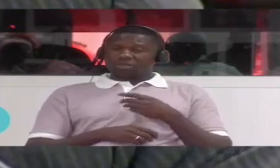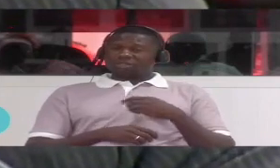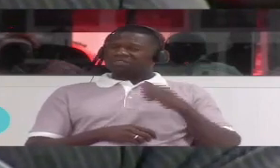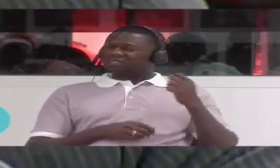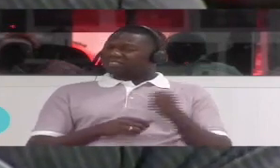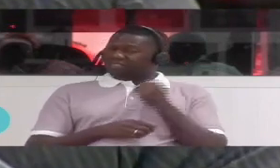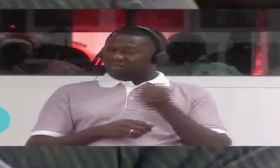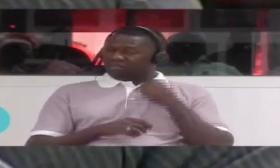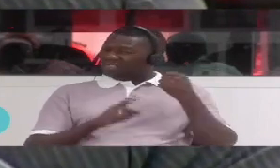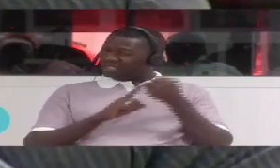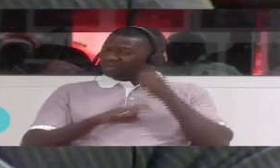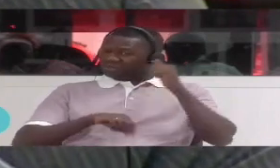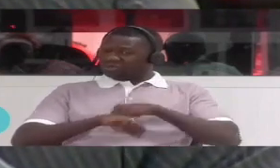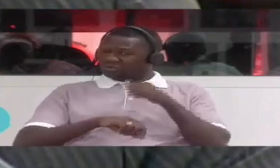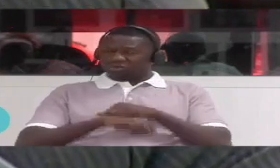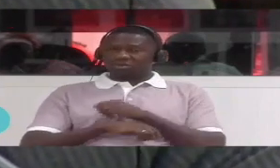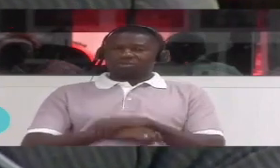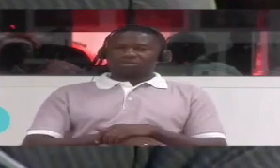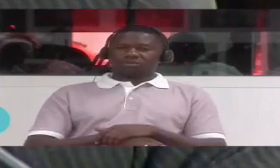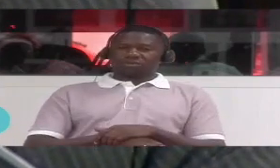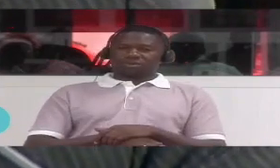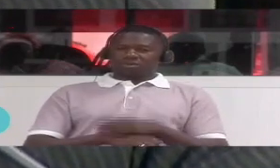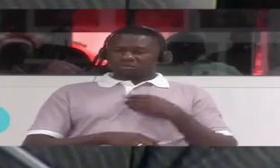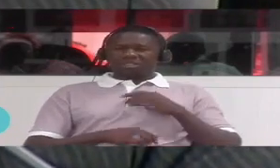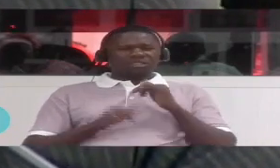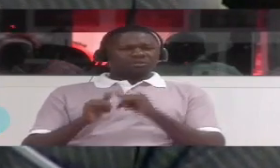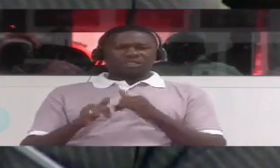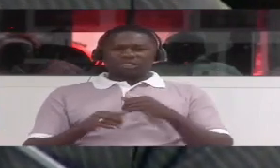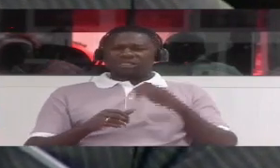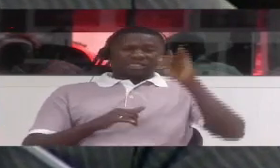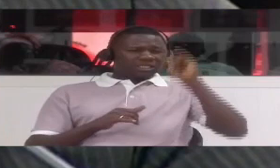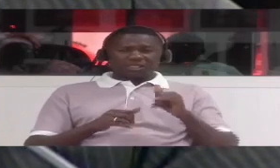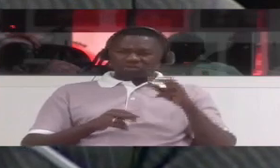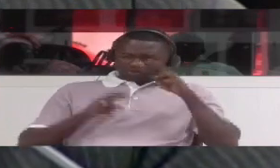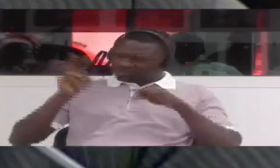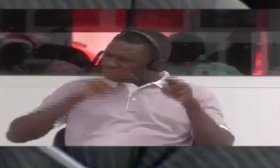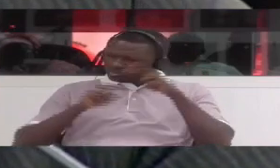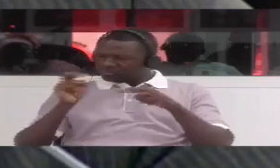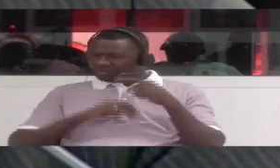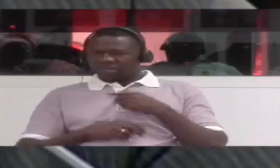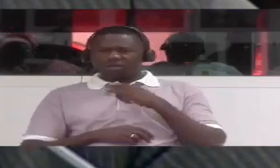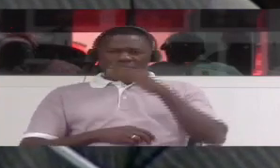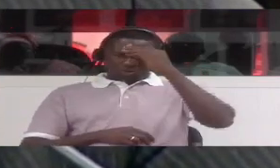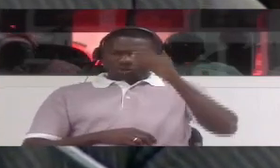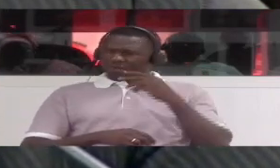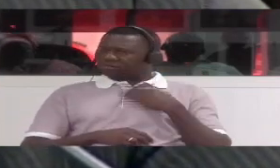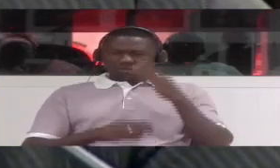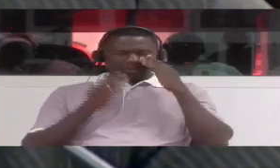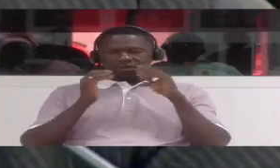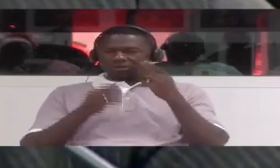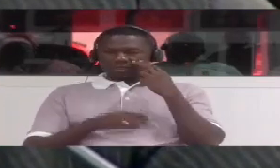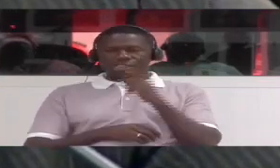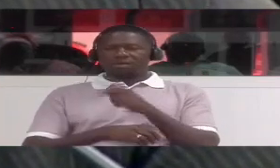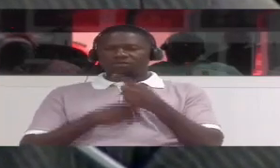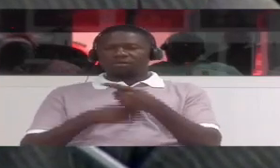name. I spent years looking for that boy. And what kind of information did you hear about how he was tortured